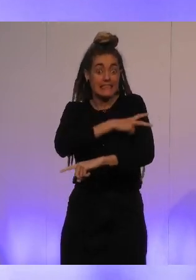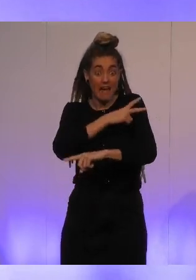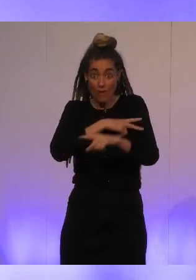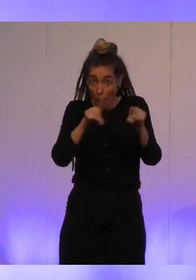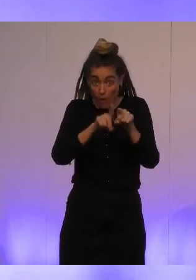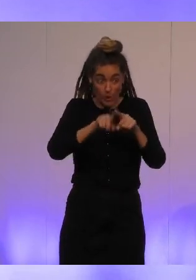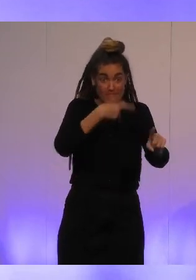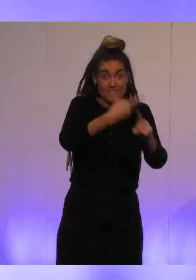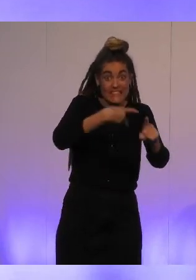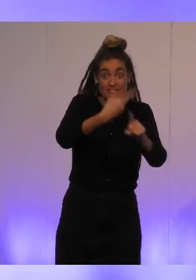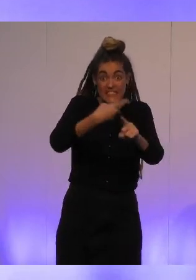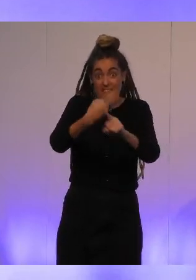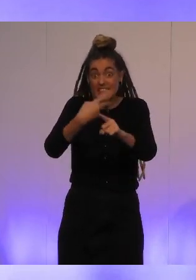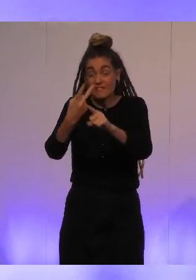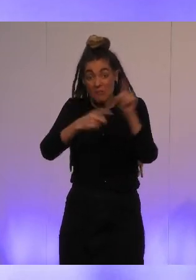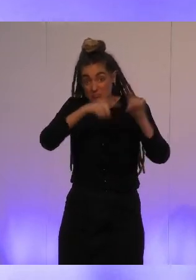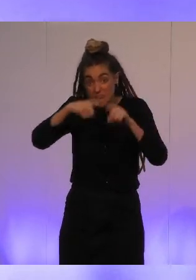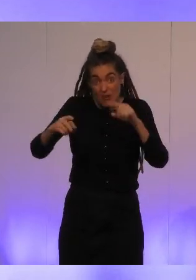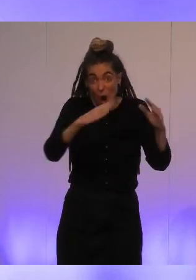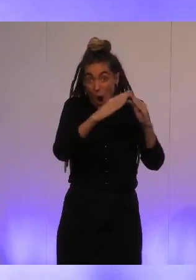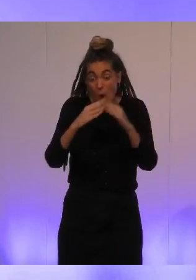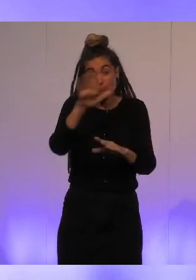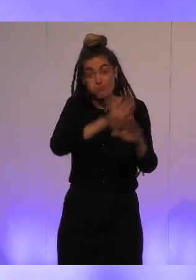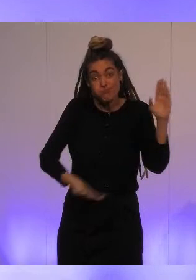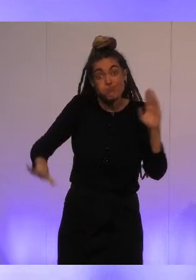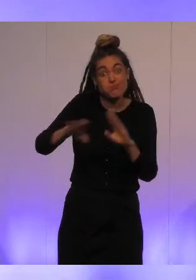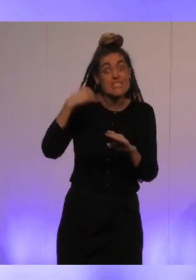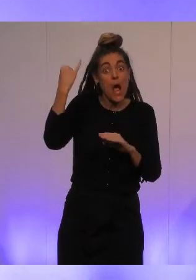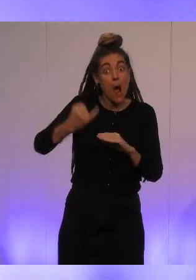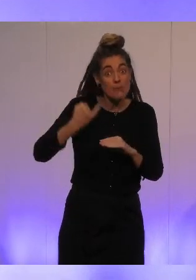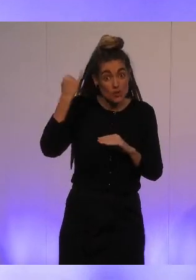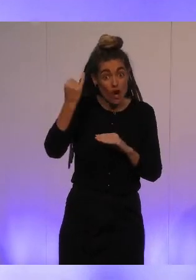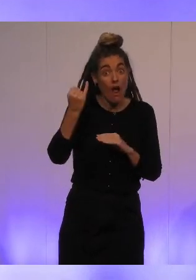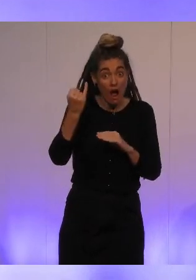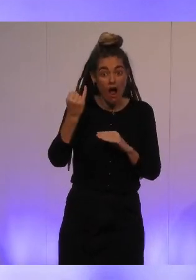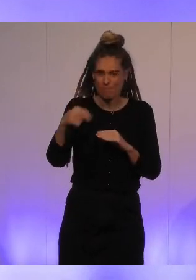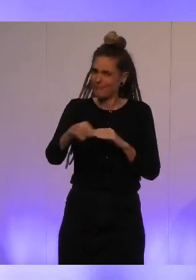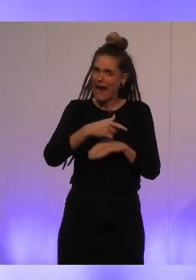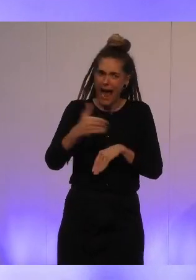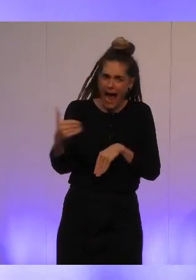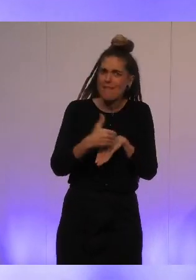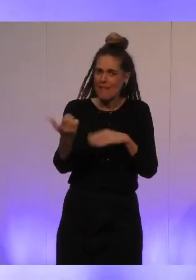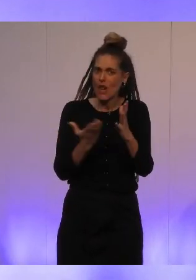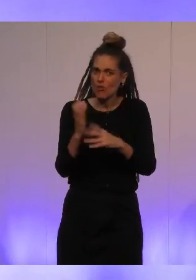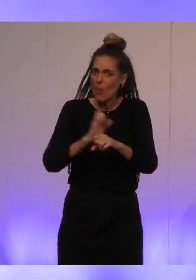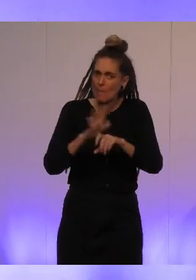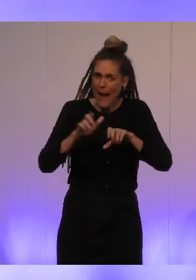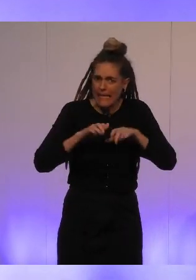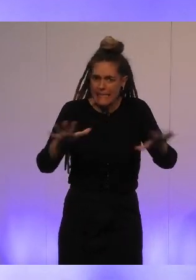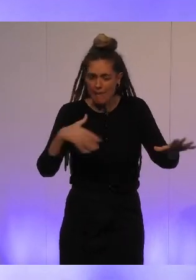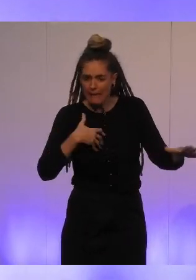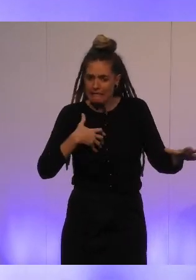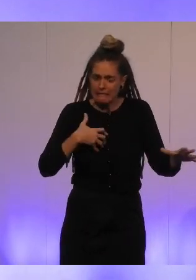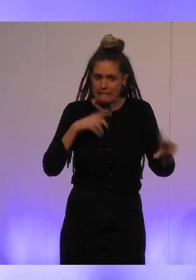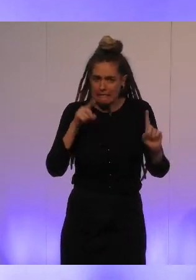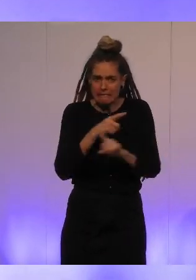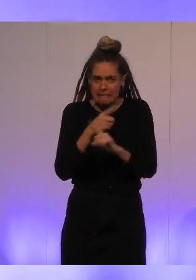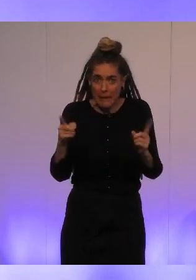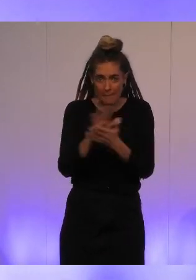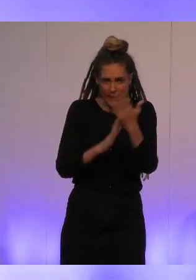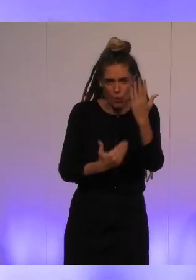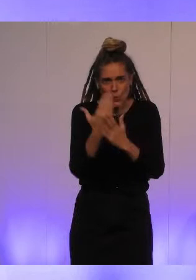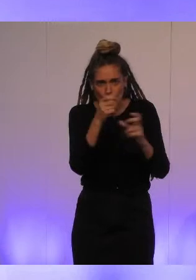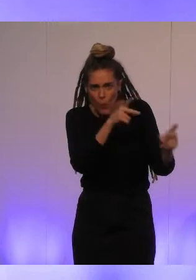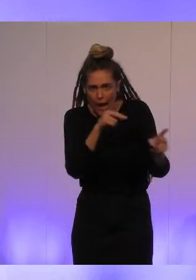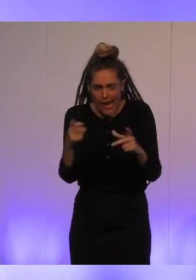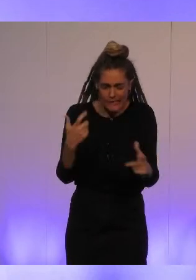North Derbyshire. All of these have been affected by the pandemic, and we've had to find more and more innovative ways of being able to